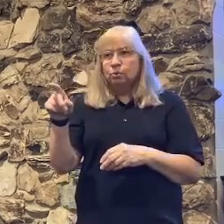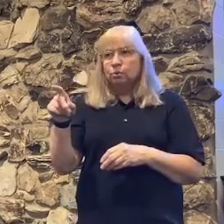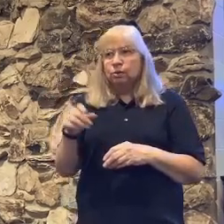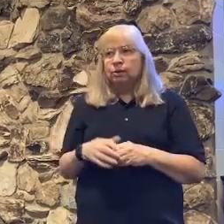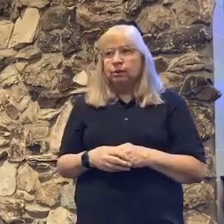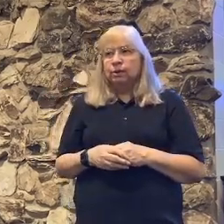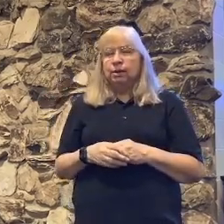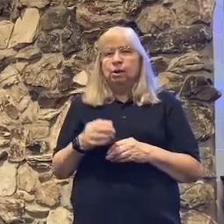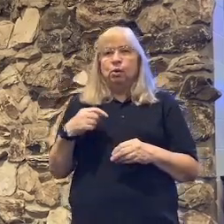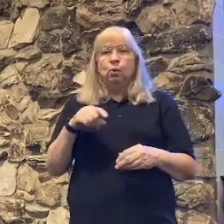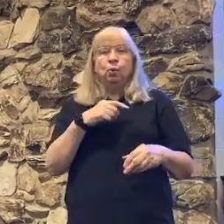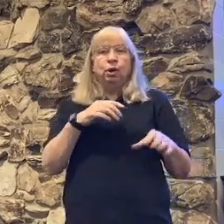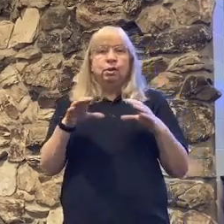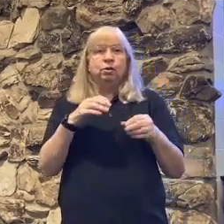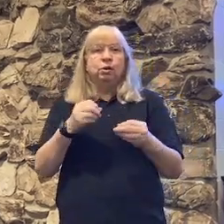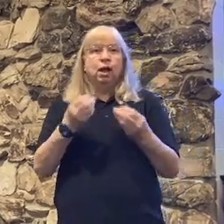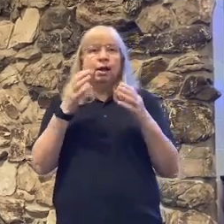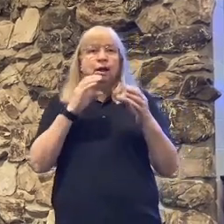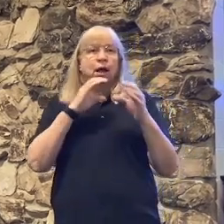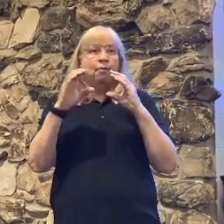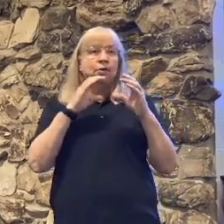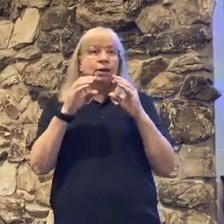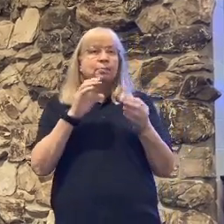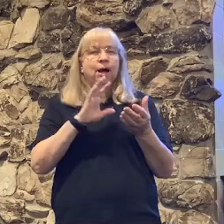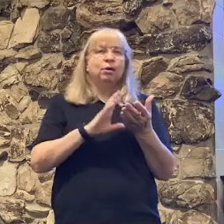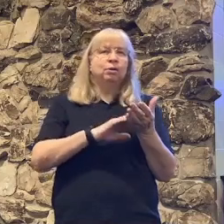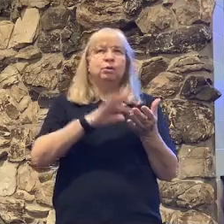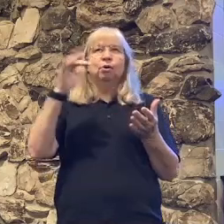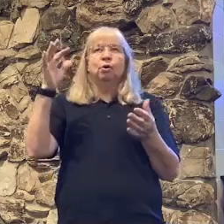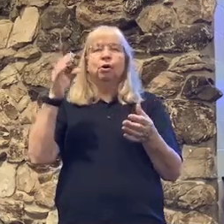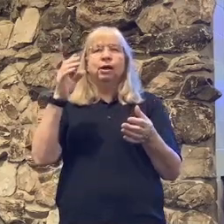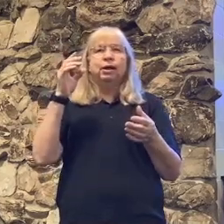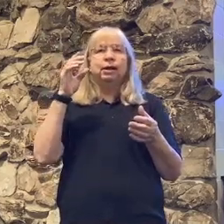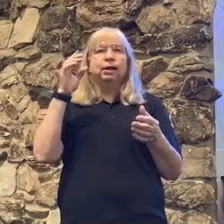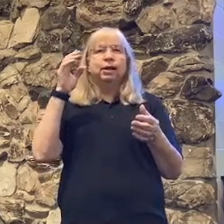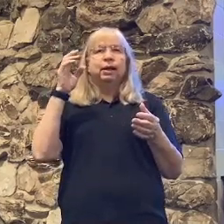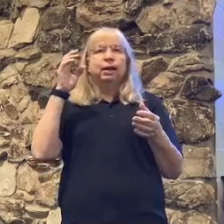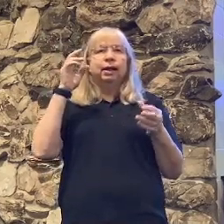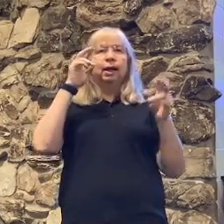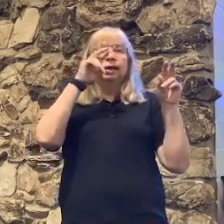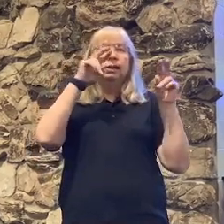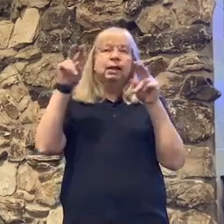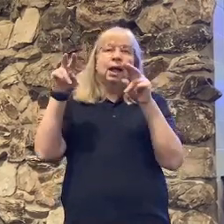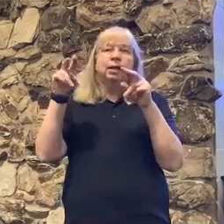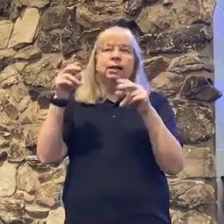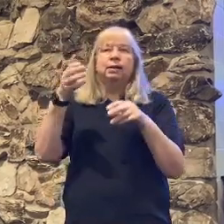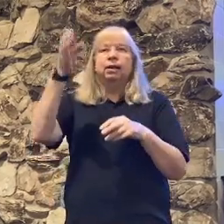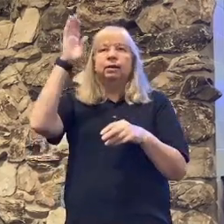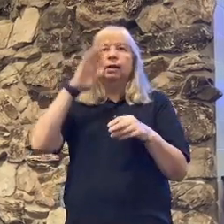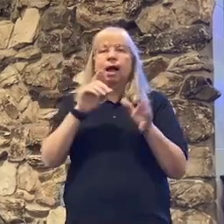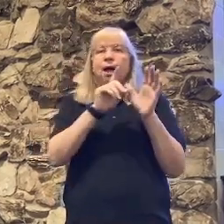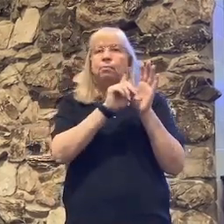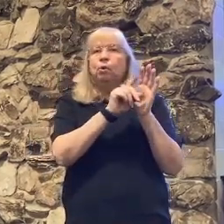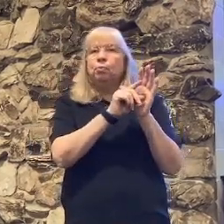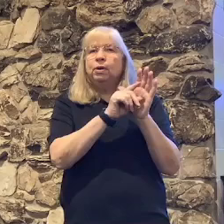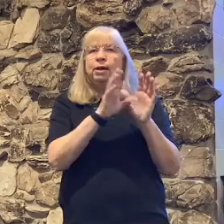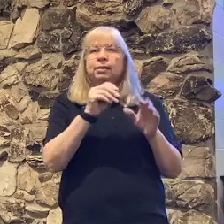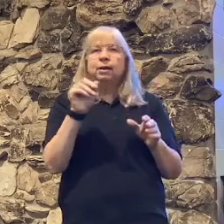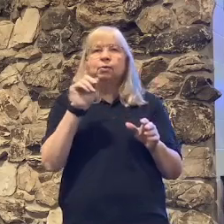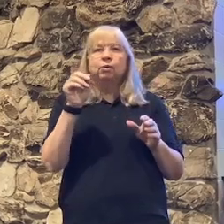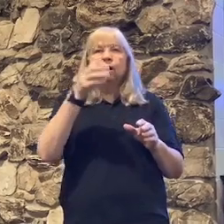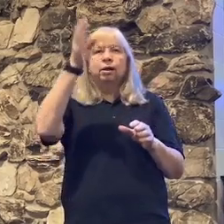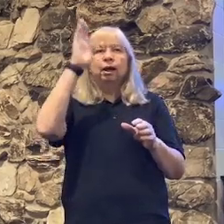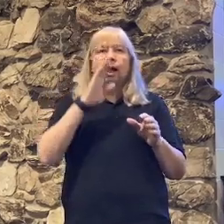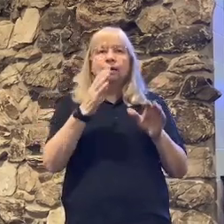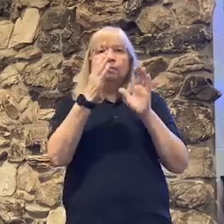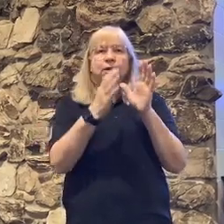We do a lot of conversations around glory sightings and God moments, right? We're talking a lot about that, where God's presence is.